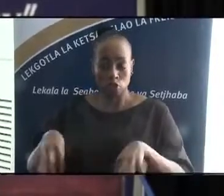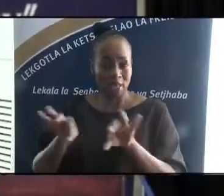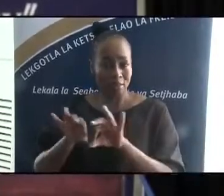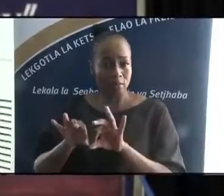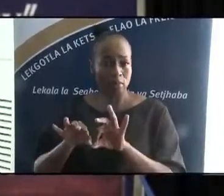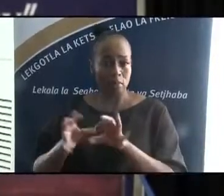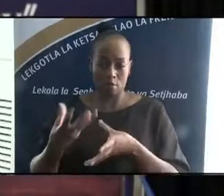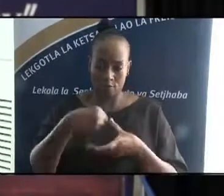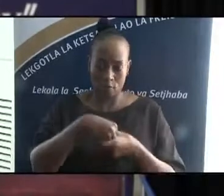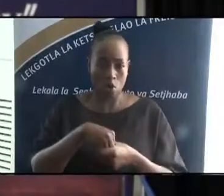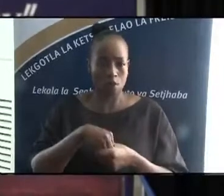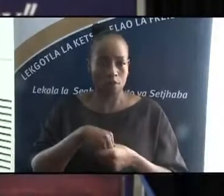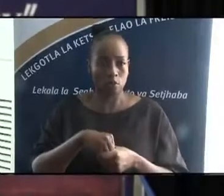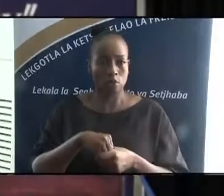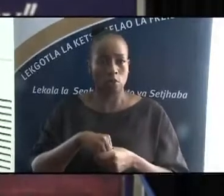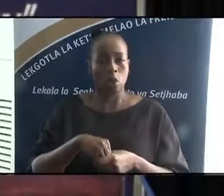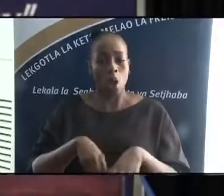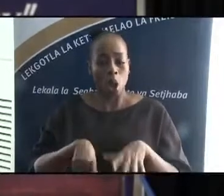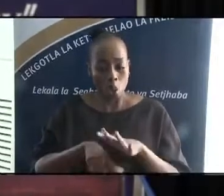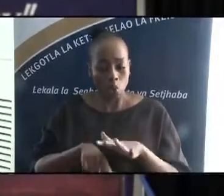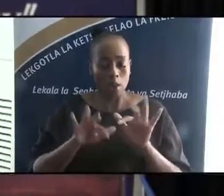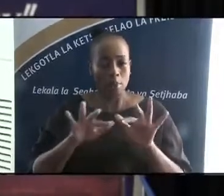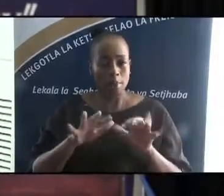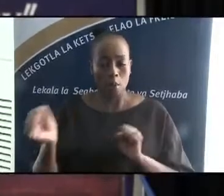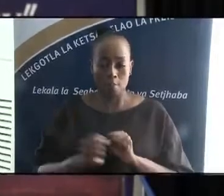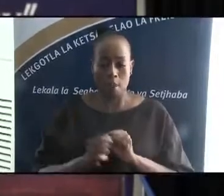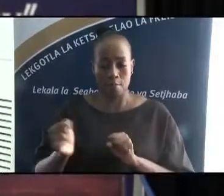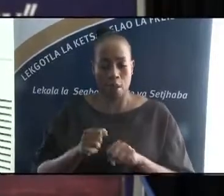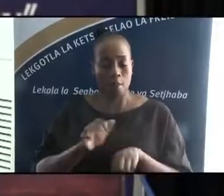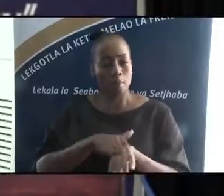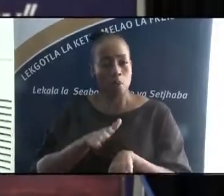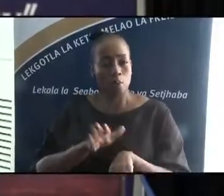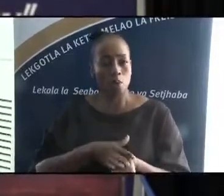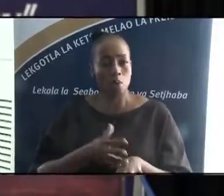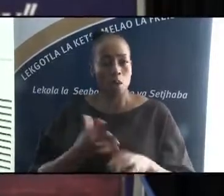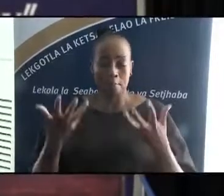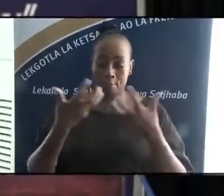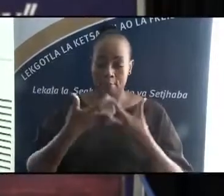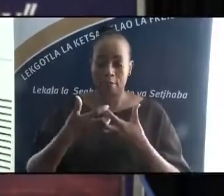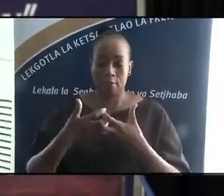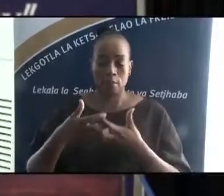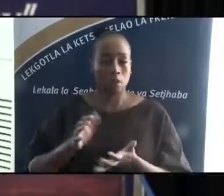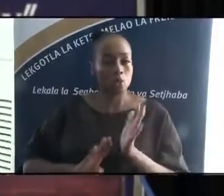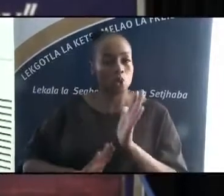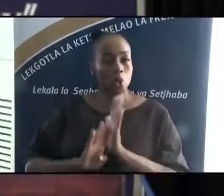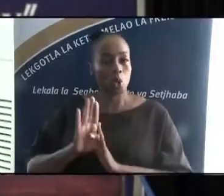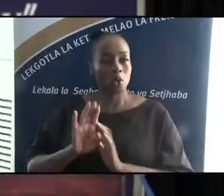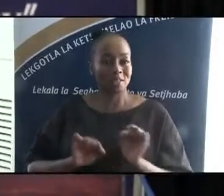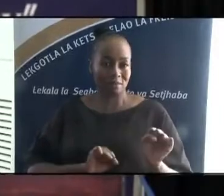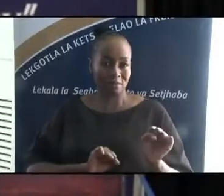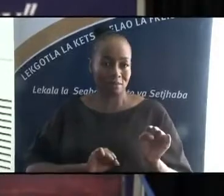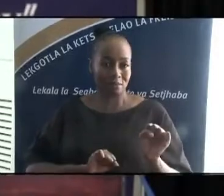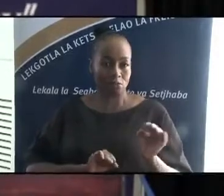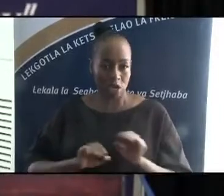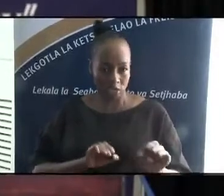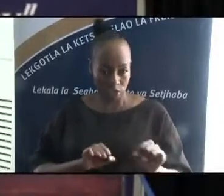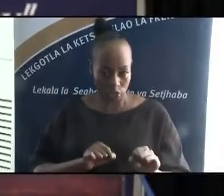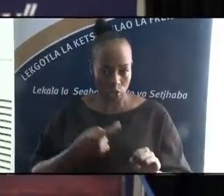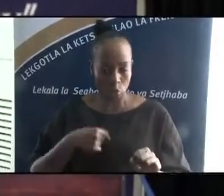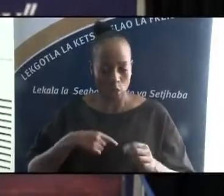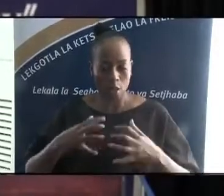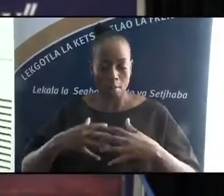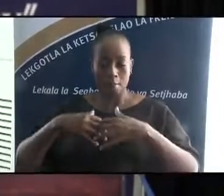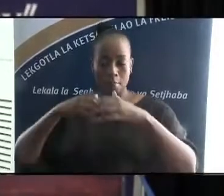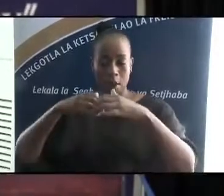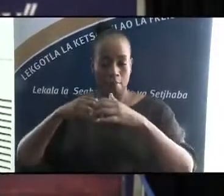thus enable them to employ more local people. In line with the Free State Growth and Development Strategy, the following programs will